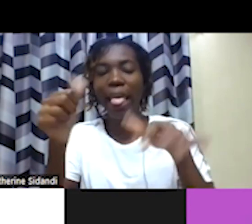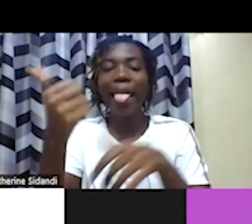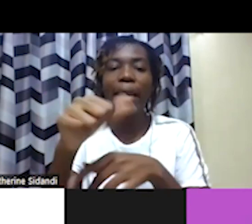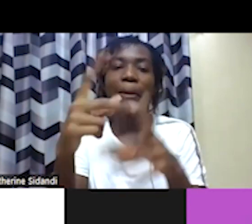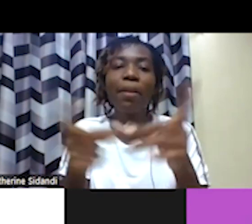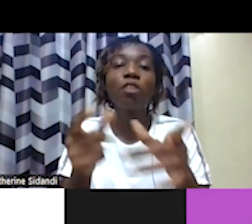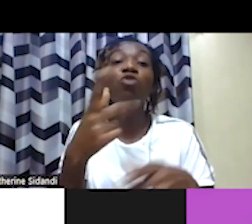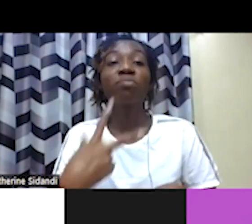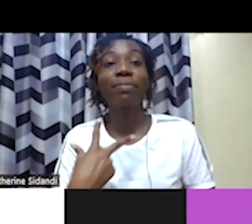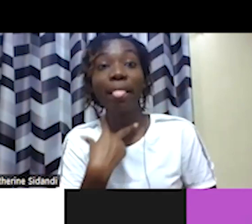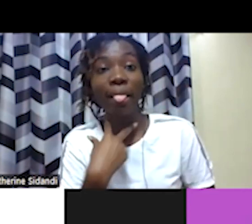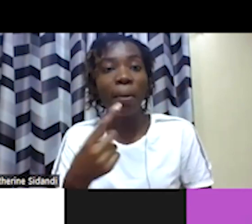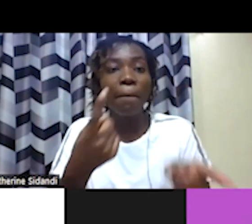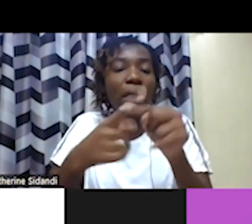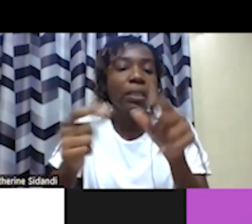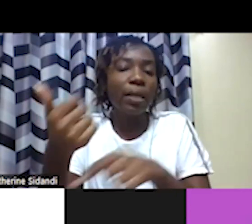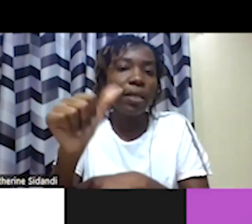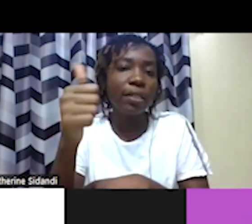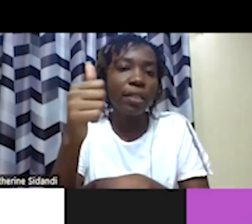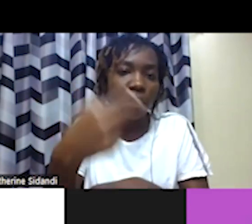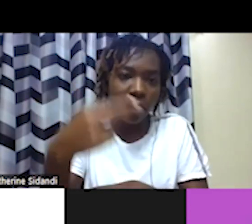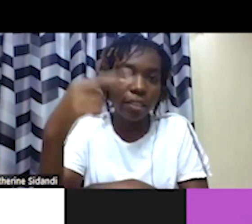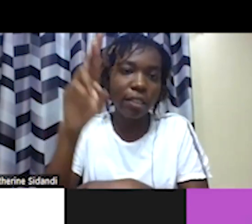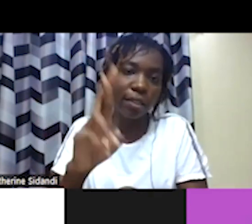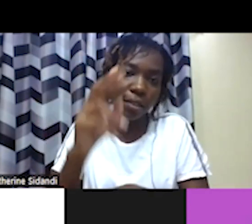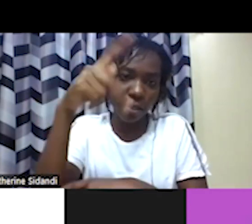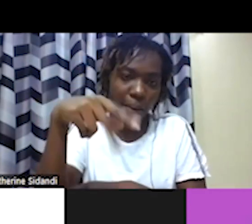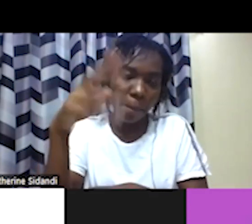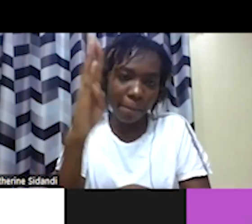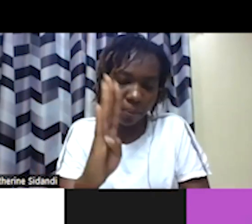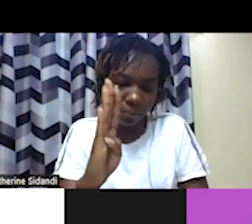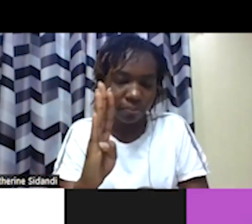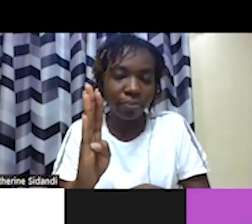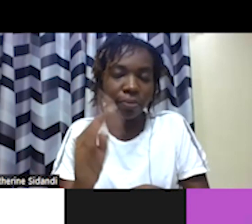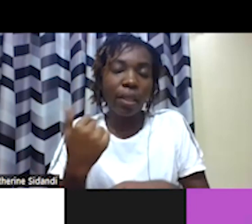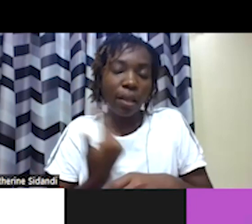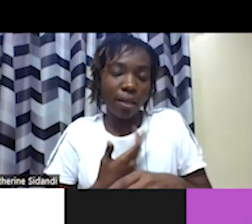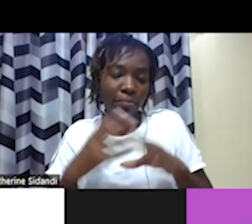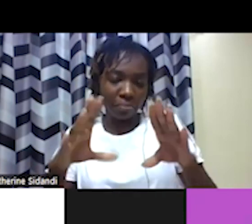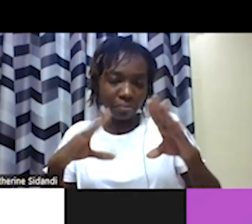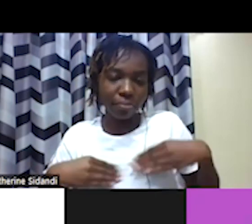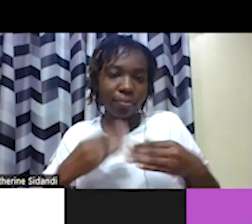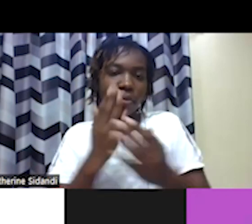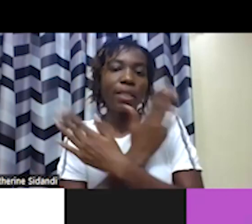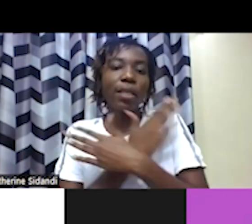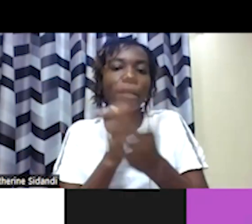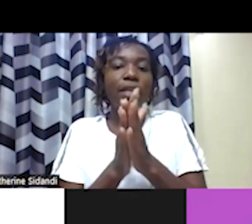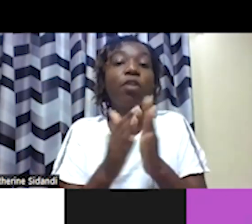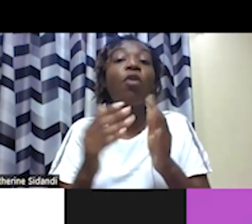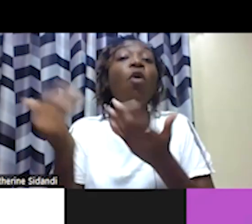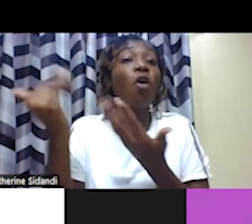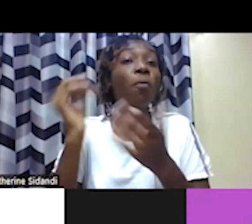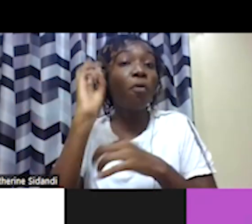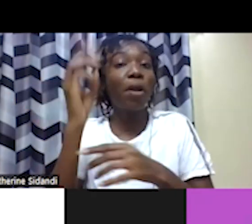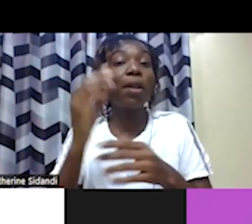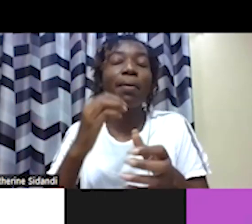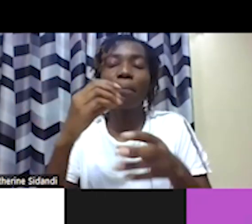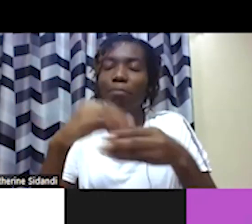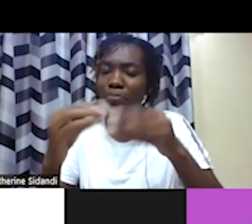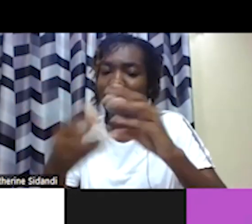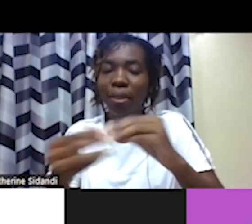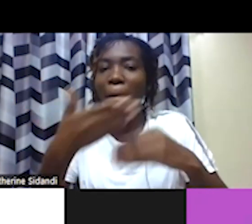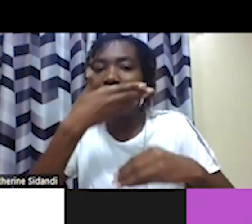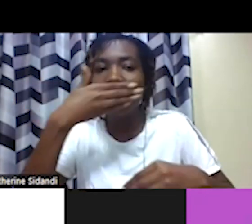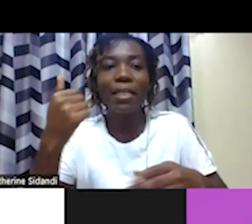stuck. So HRMPEB, we appreciate your partnership and we hope that we continue creating better professionals. And this